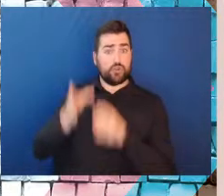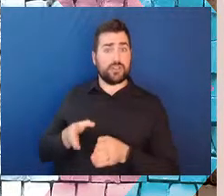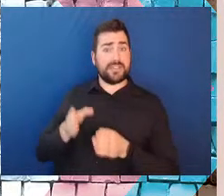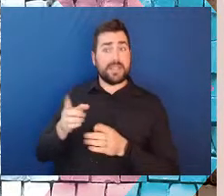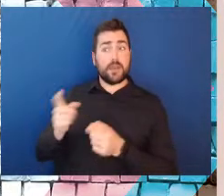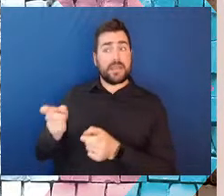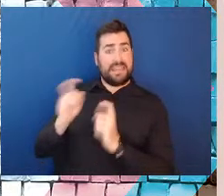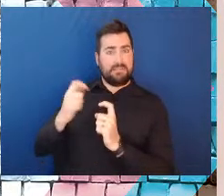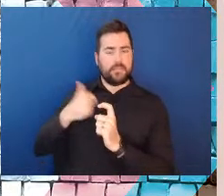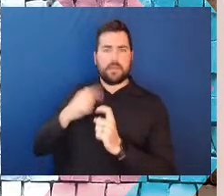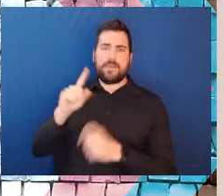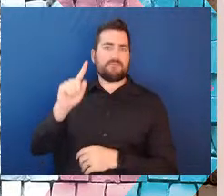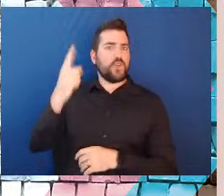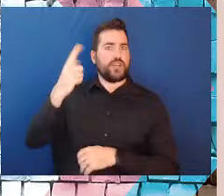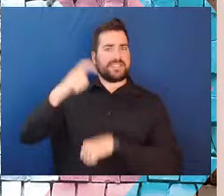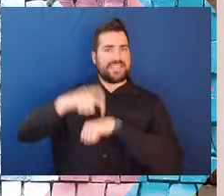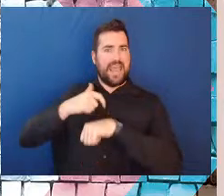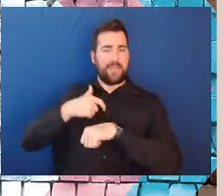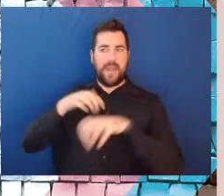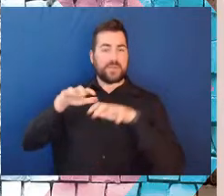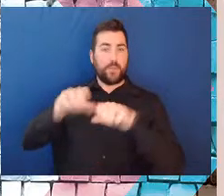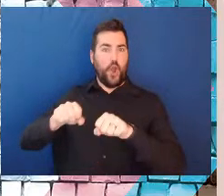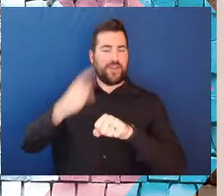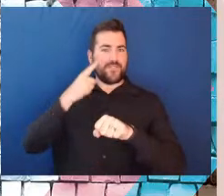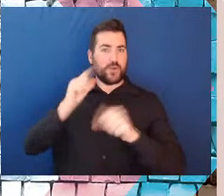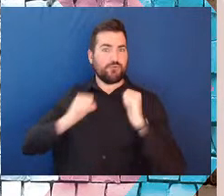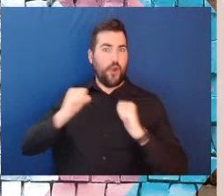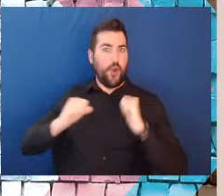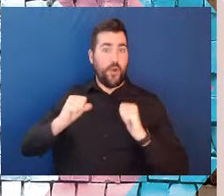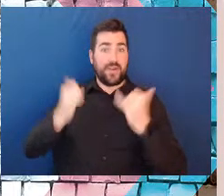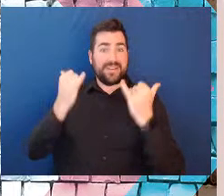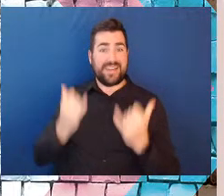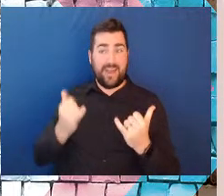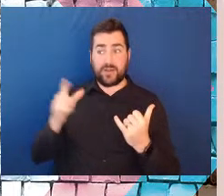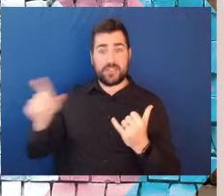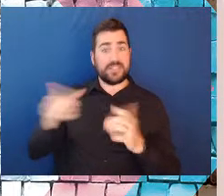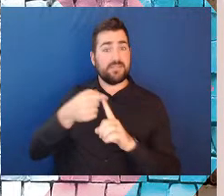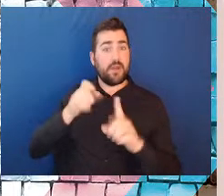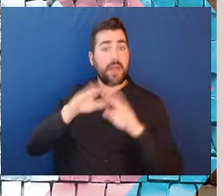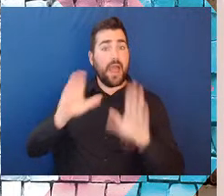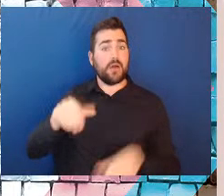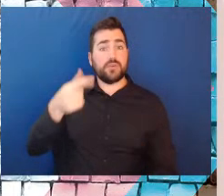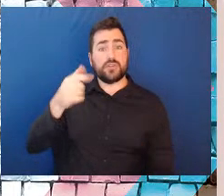is the mother of the House of Gemini. This is Katana Gemini.